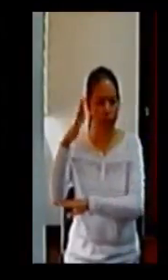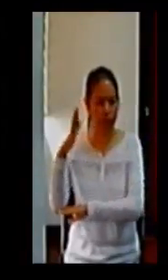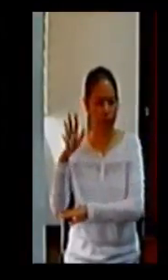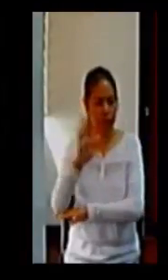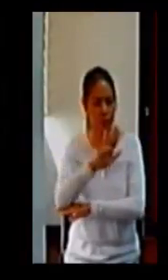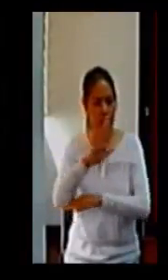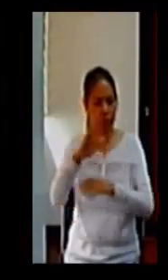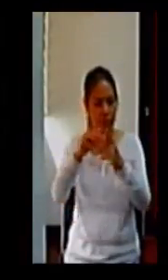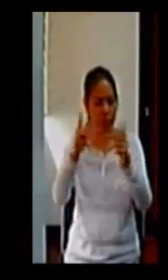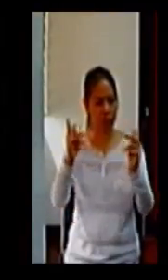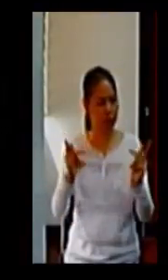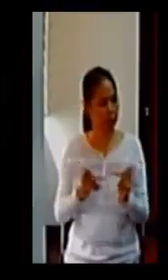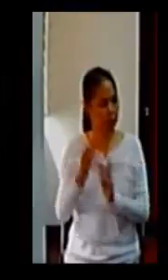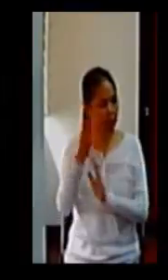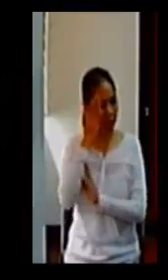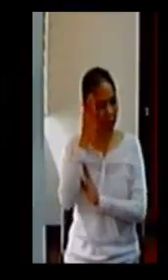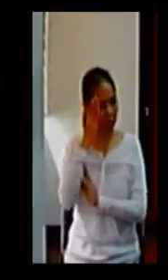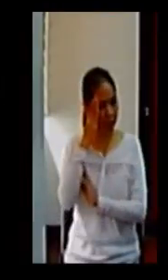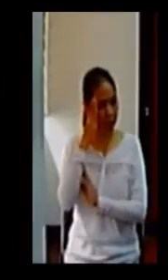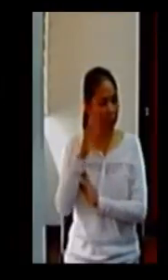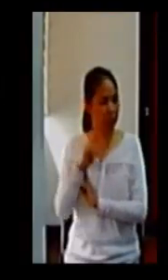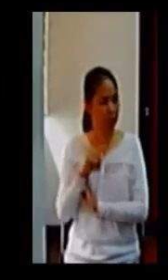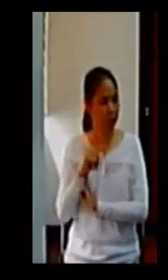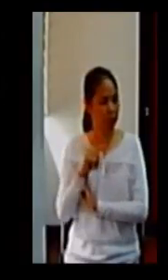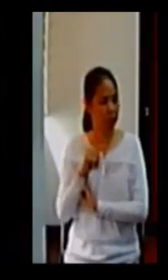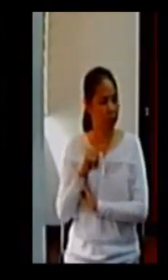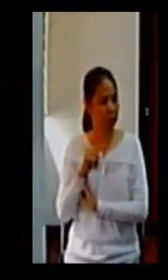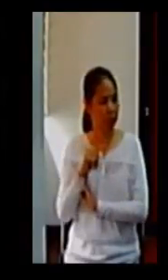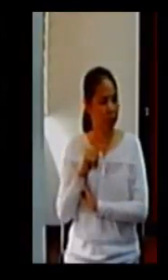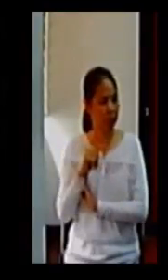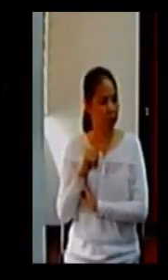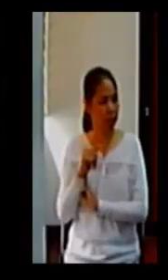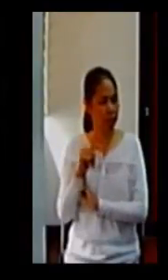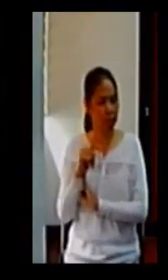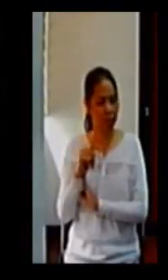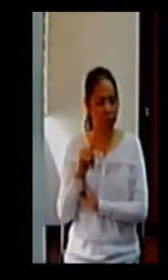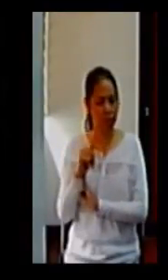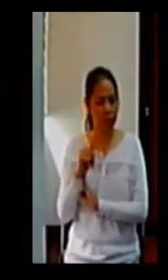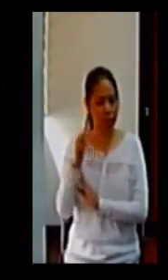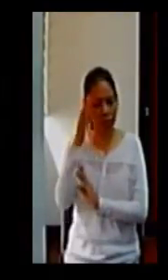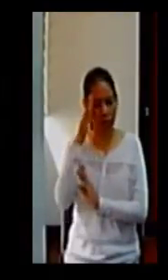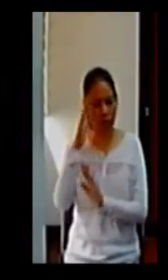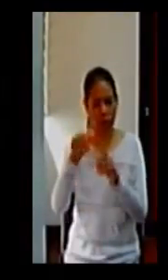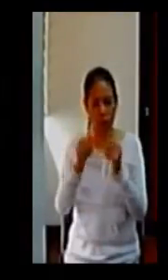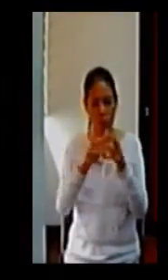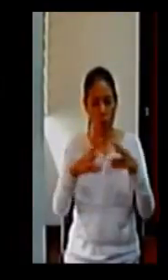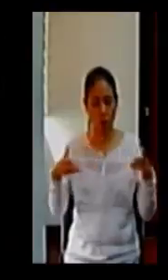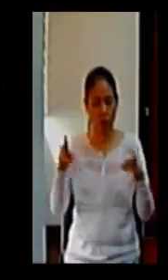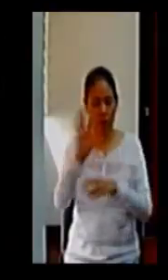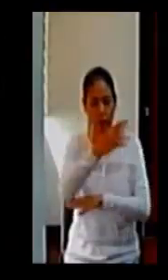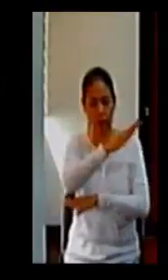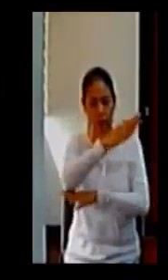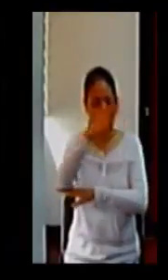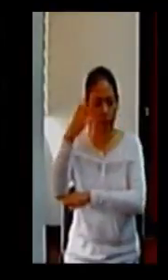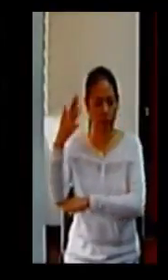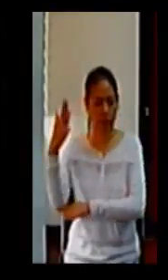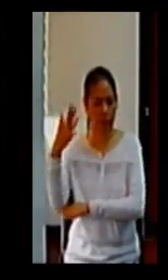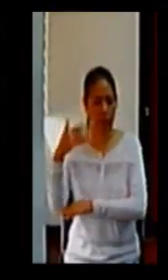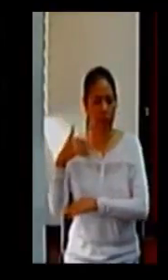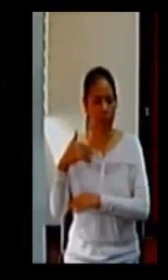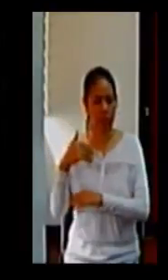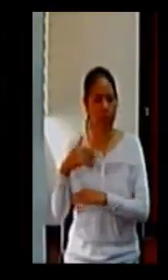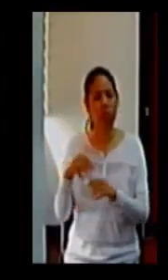We don't alam ba yung hindi po ano kung ilan na. Yeah. But we can get